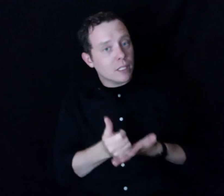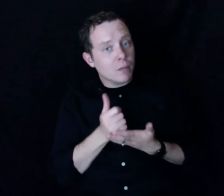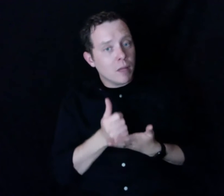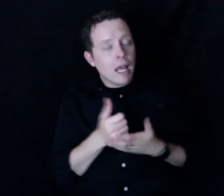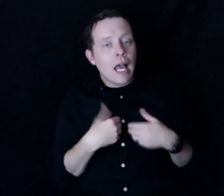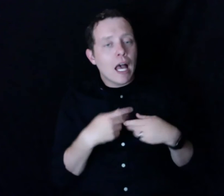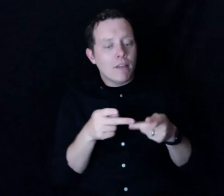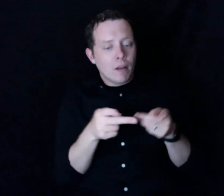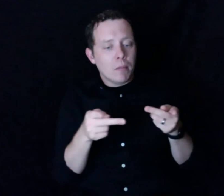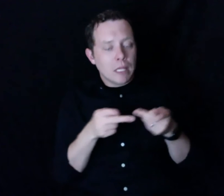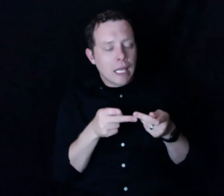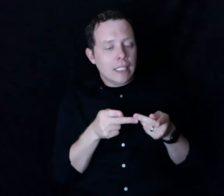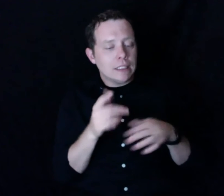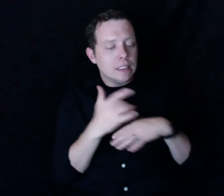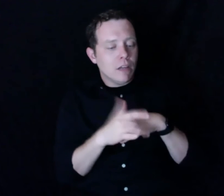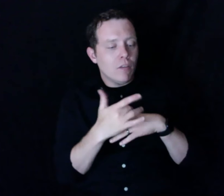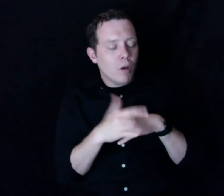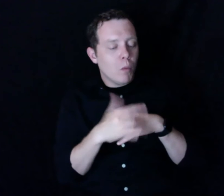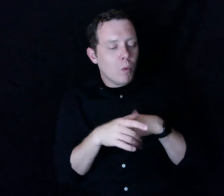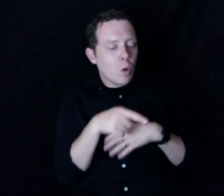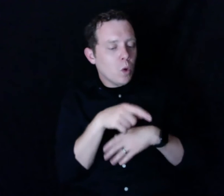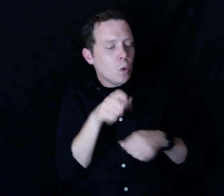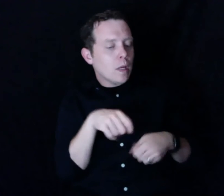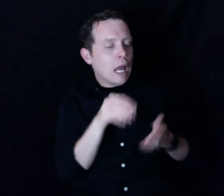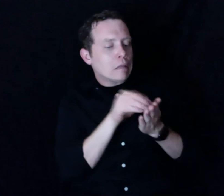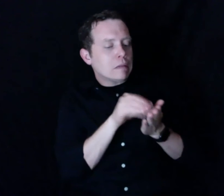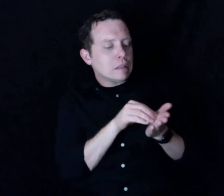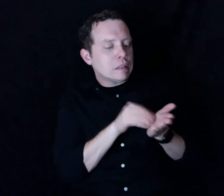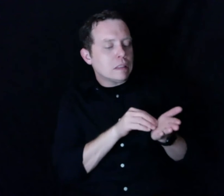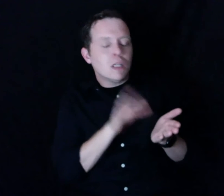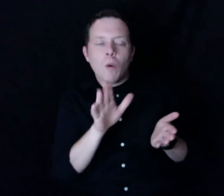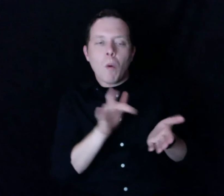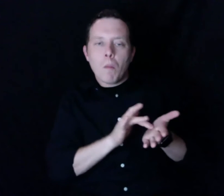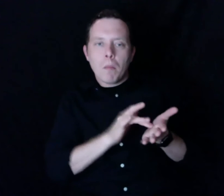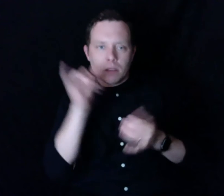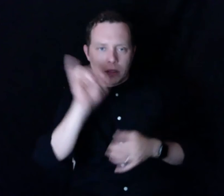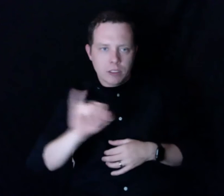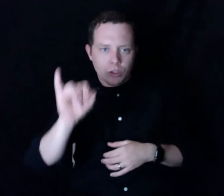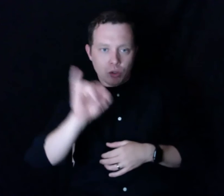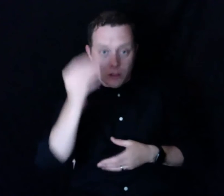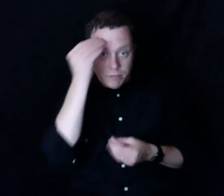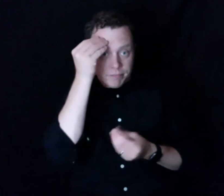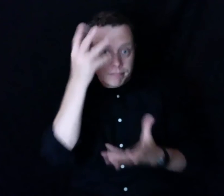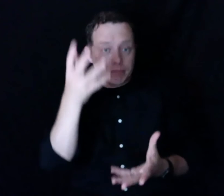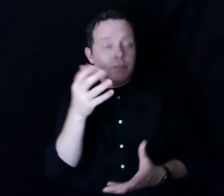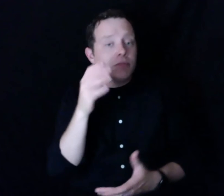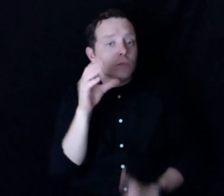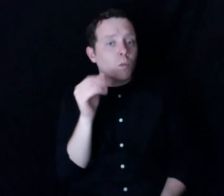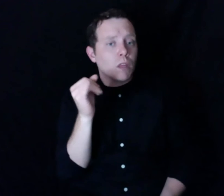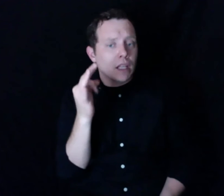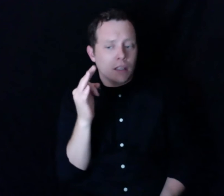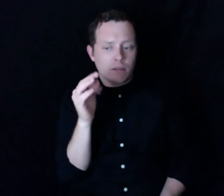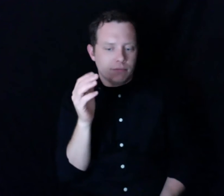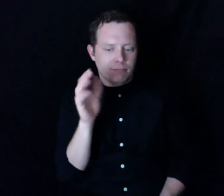to enter your medical insurance information. So if you change insurance